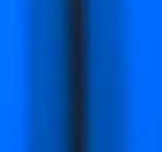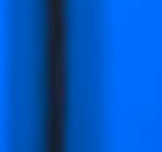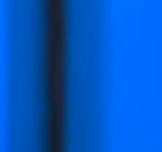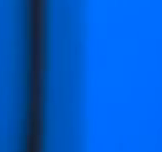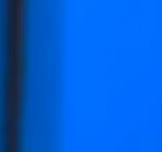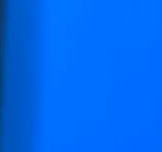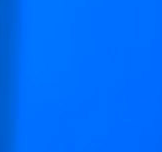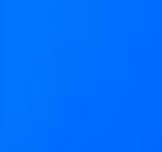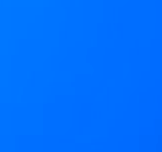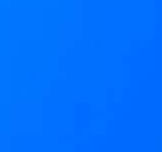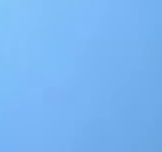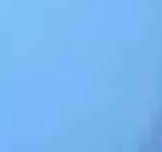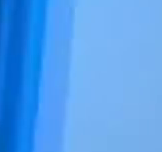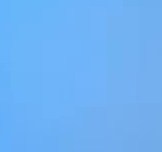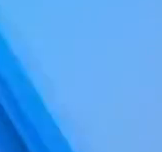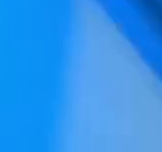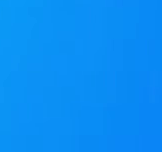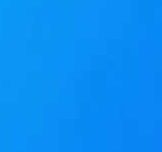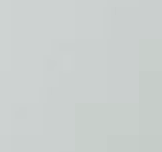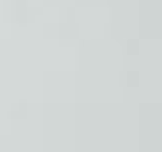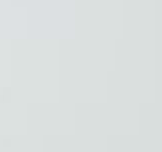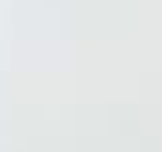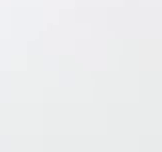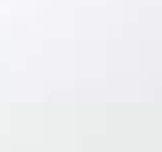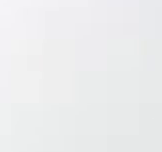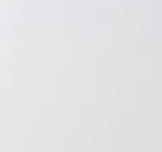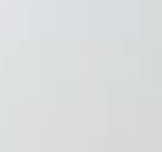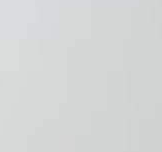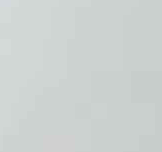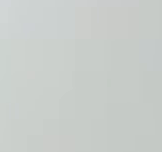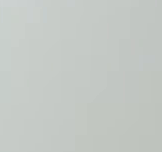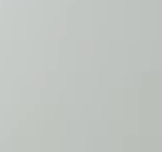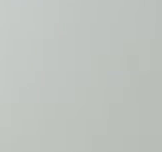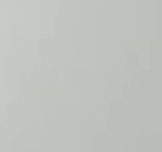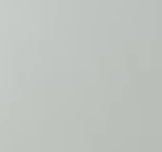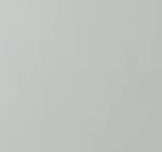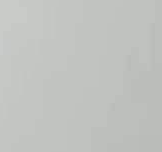ZNS Total Sports is brought to you by 4th Terrace Diagnostic Center.